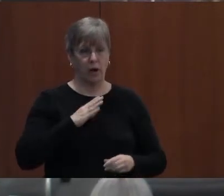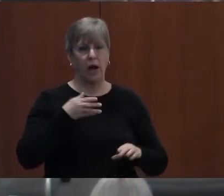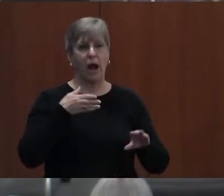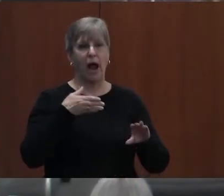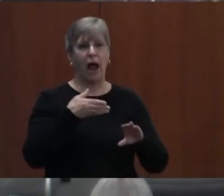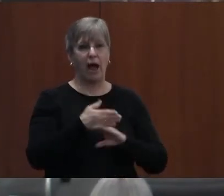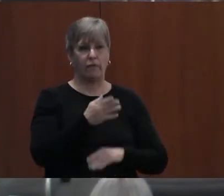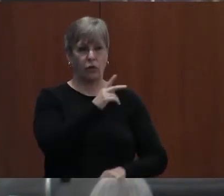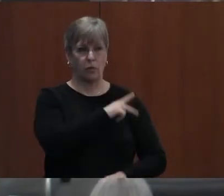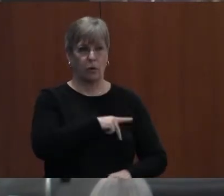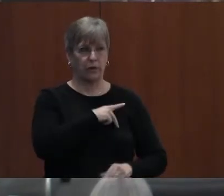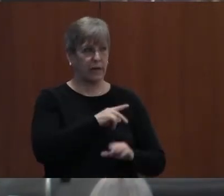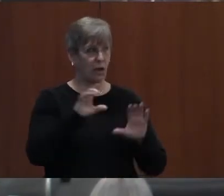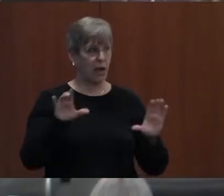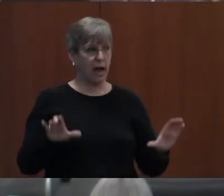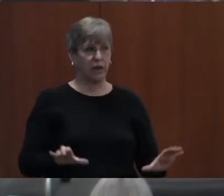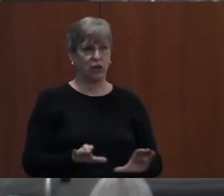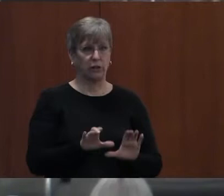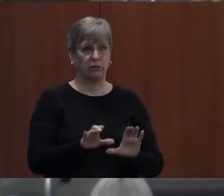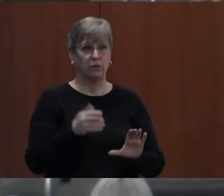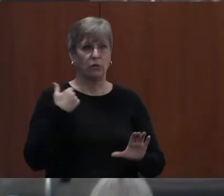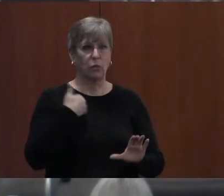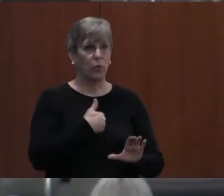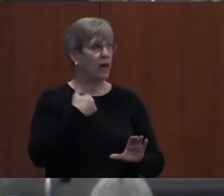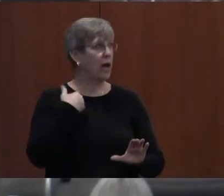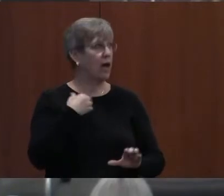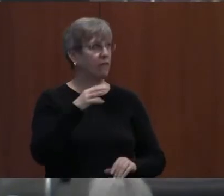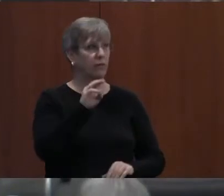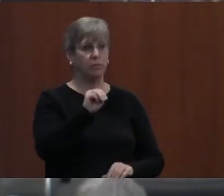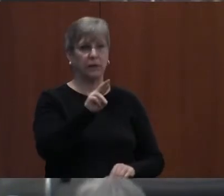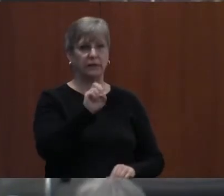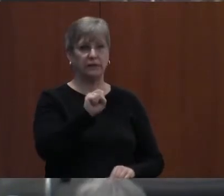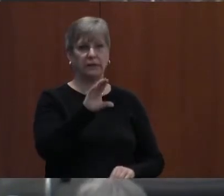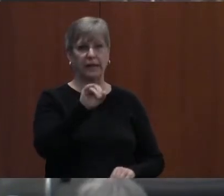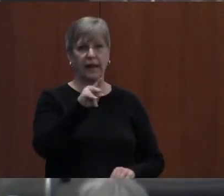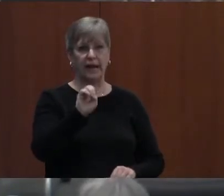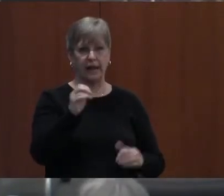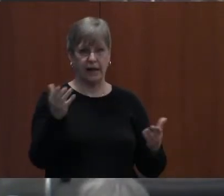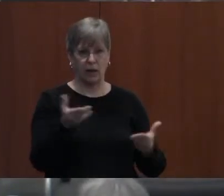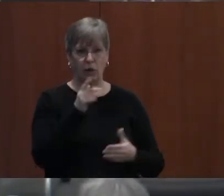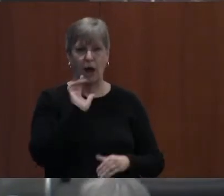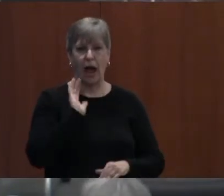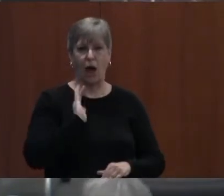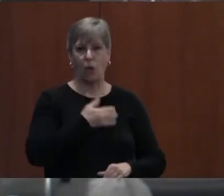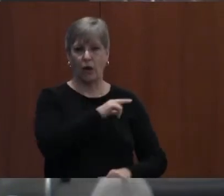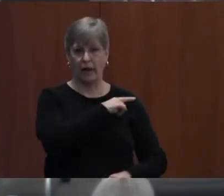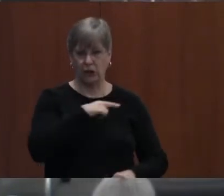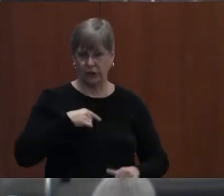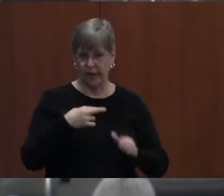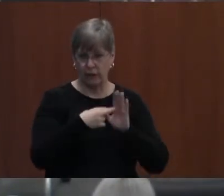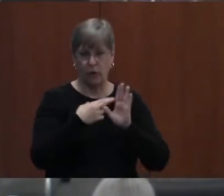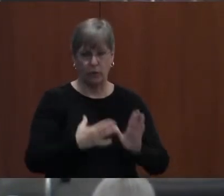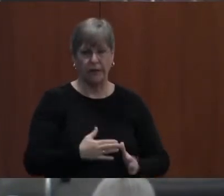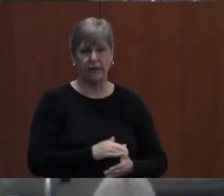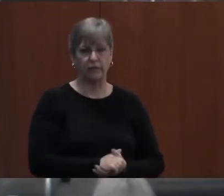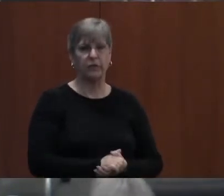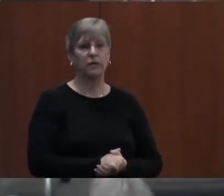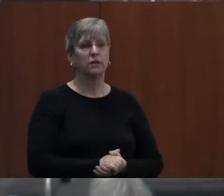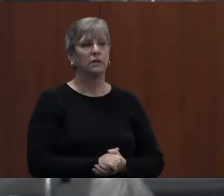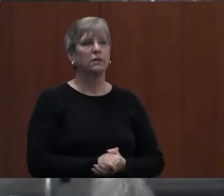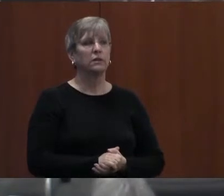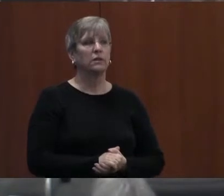after personnel action. We have Mrs. Cade here, who is our legislative representative, and